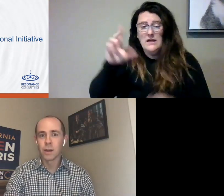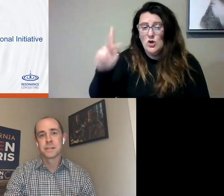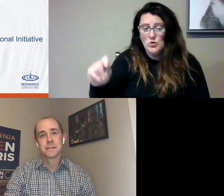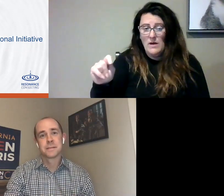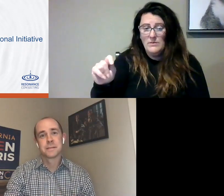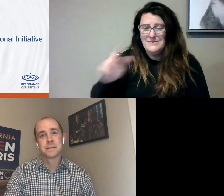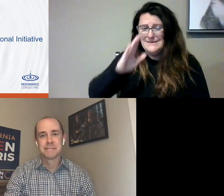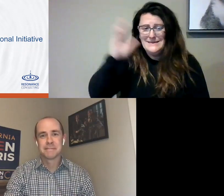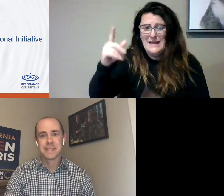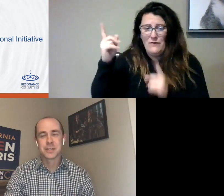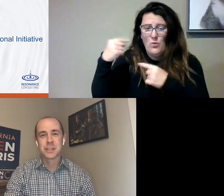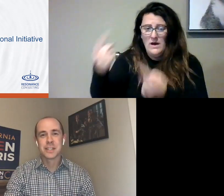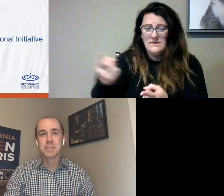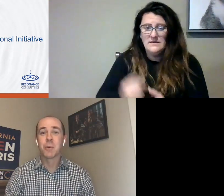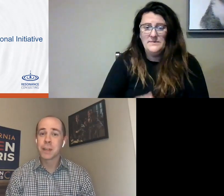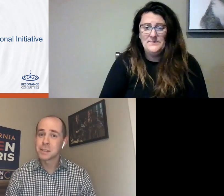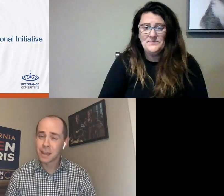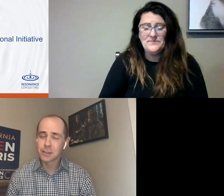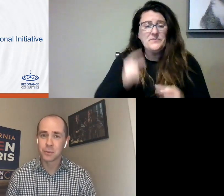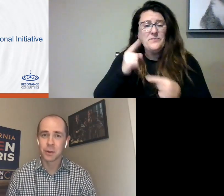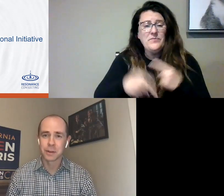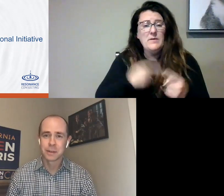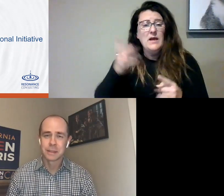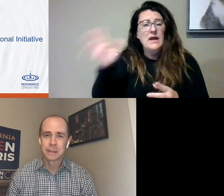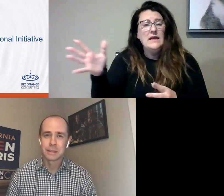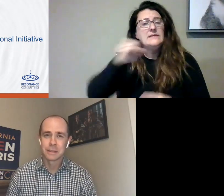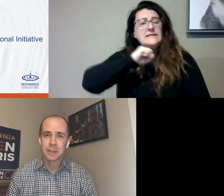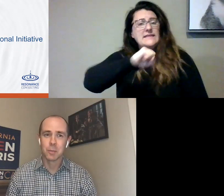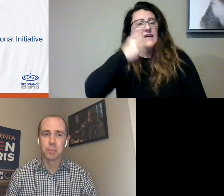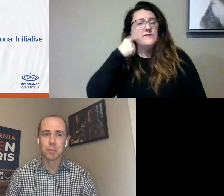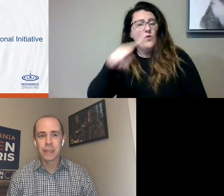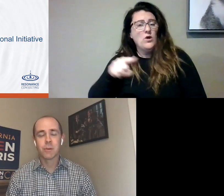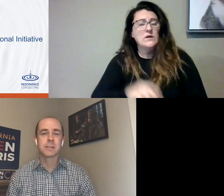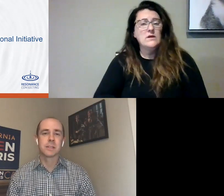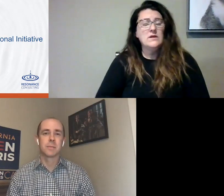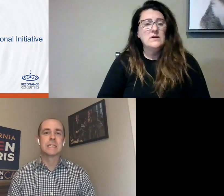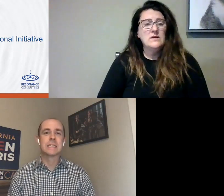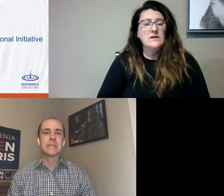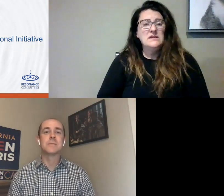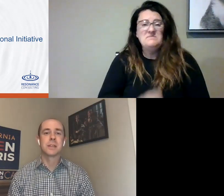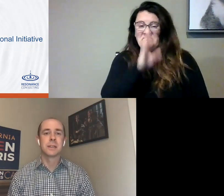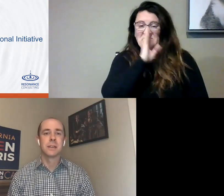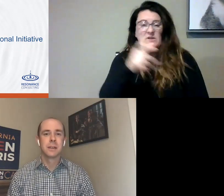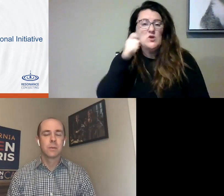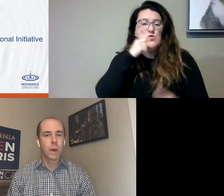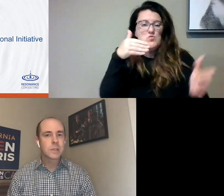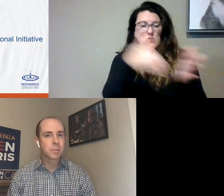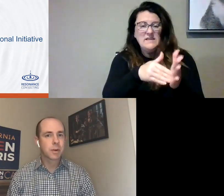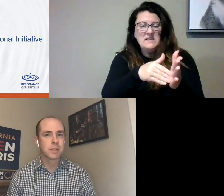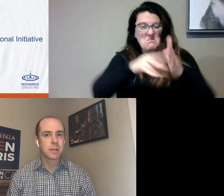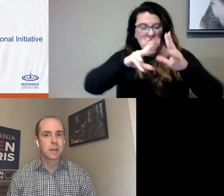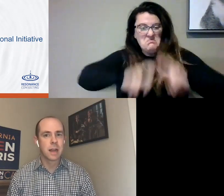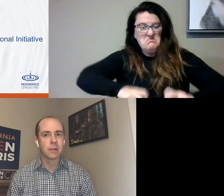never was. It's about what he stands for. A blatant racism and deep-seated